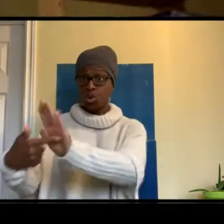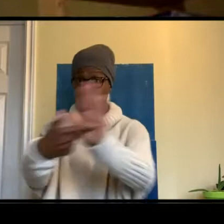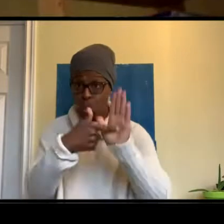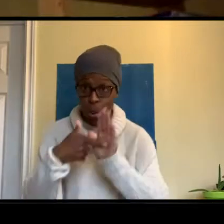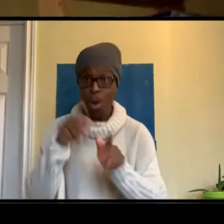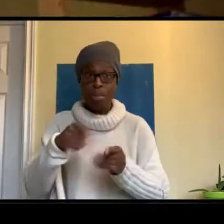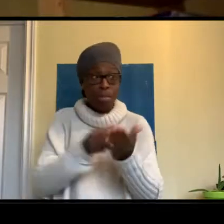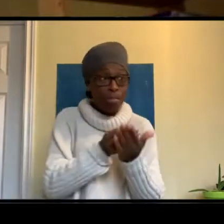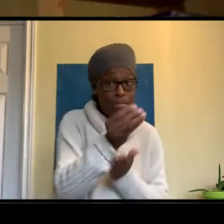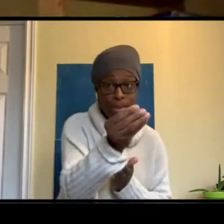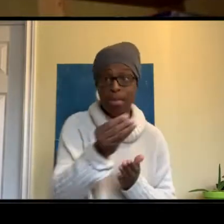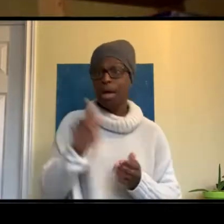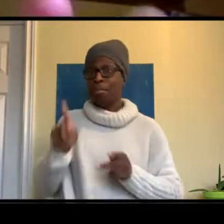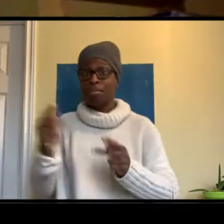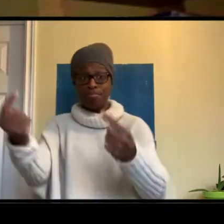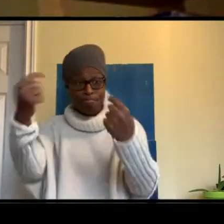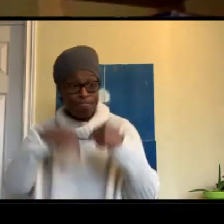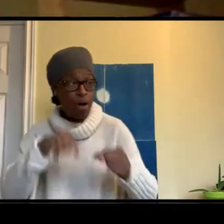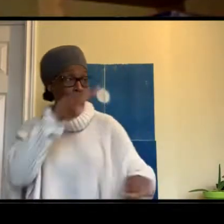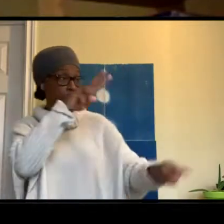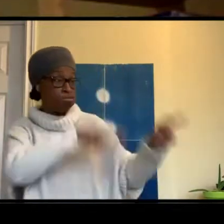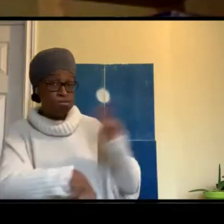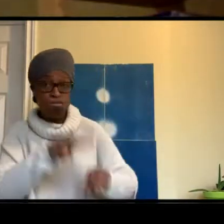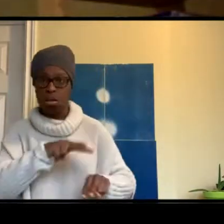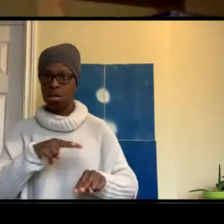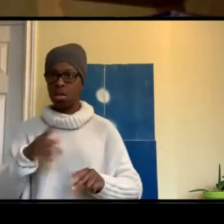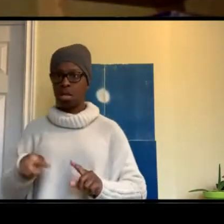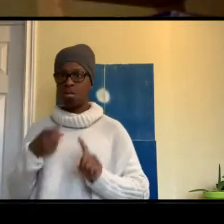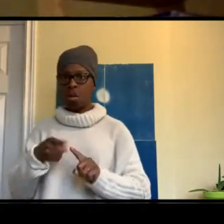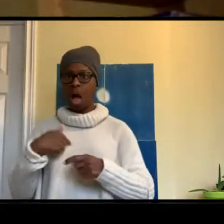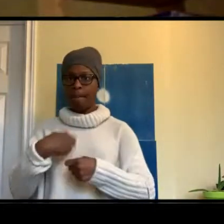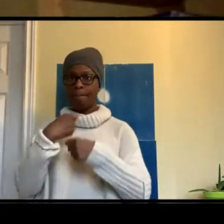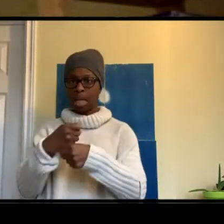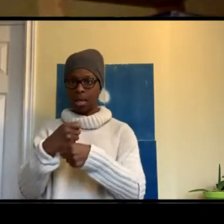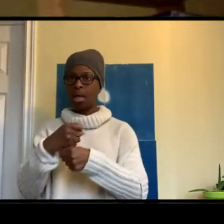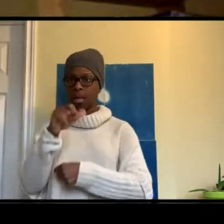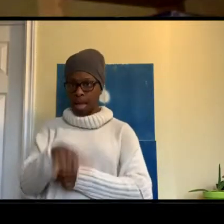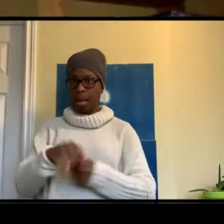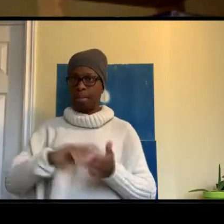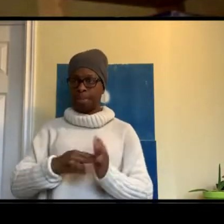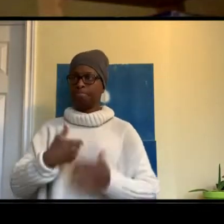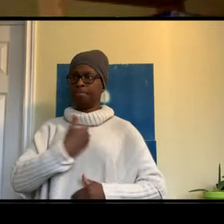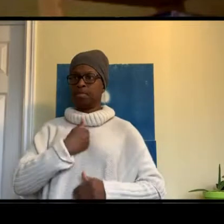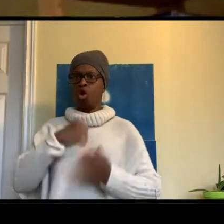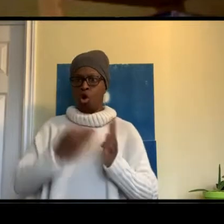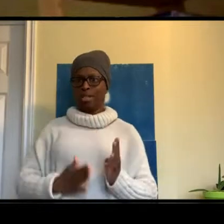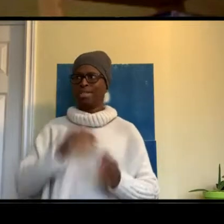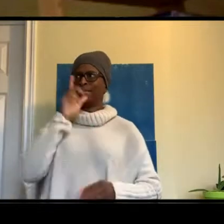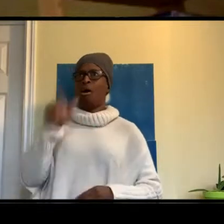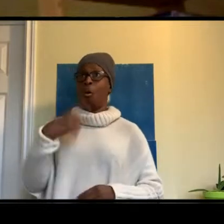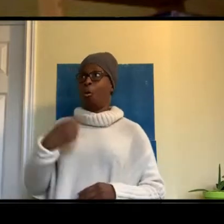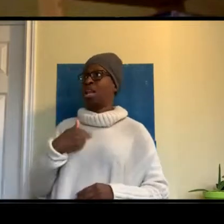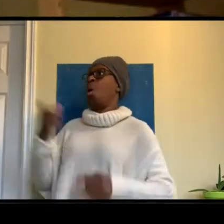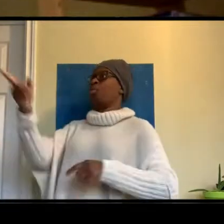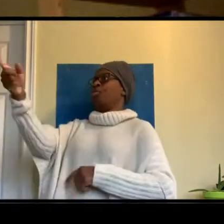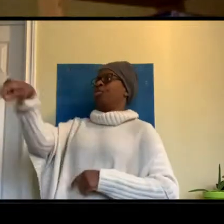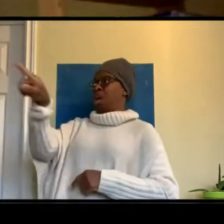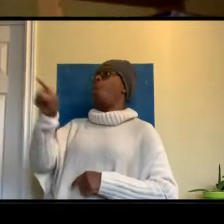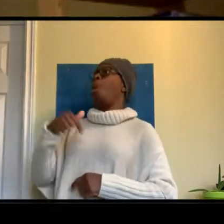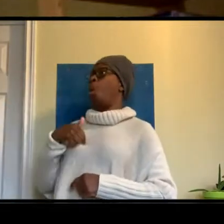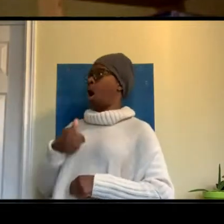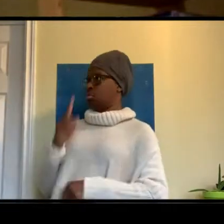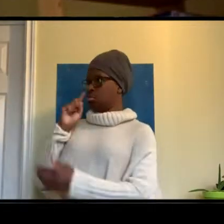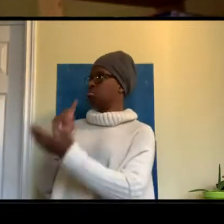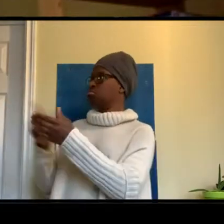people that are close friends of yours. You know, your world is whatever size you want to make it in terms of who you share your art with.